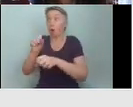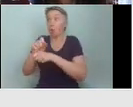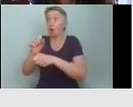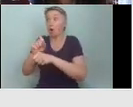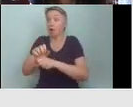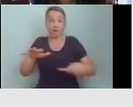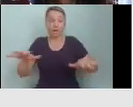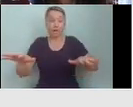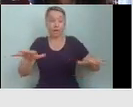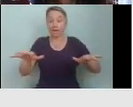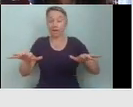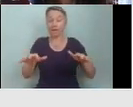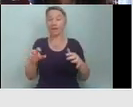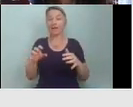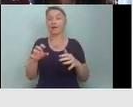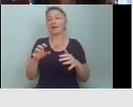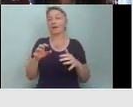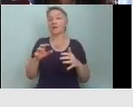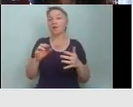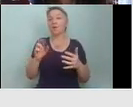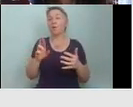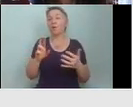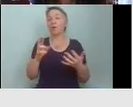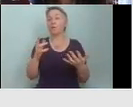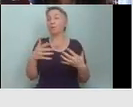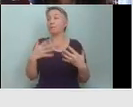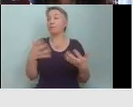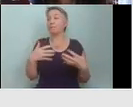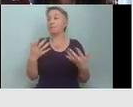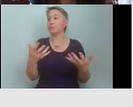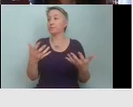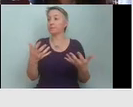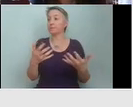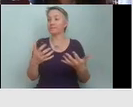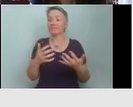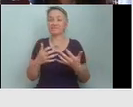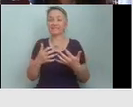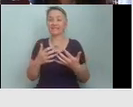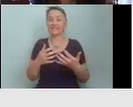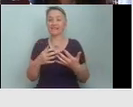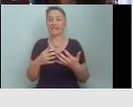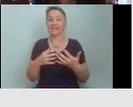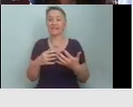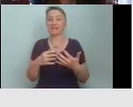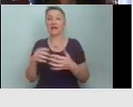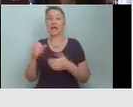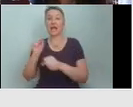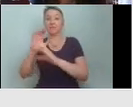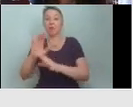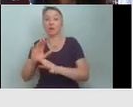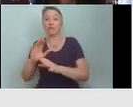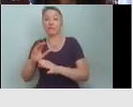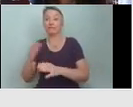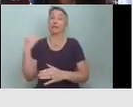make sure that our supervisors are patient with us if there are times